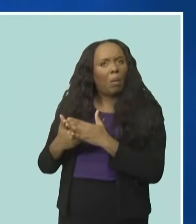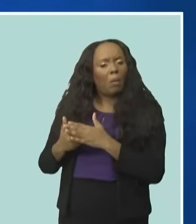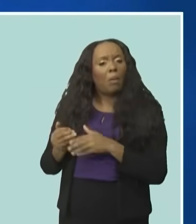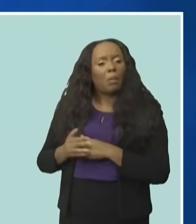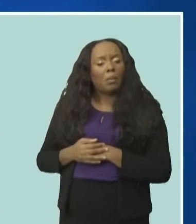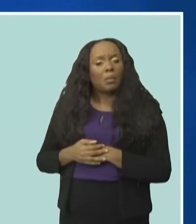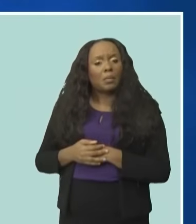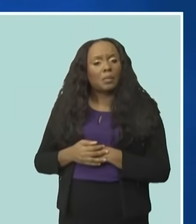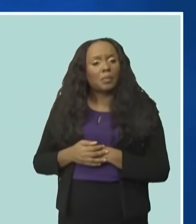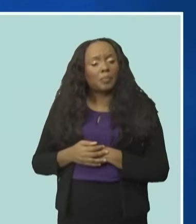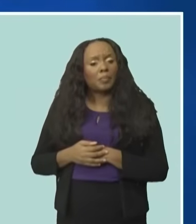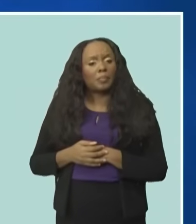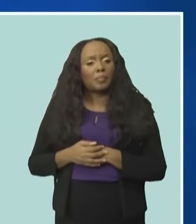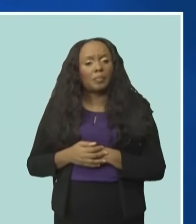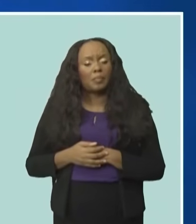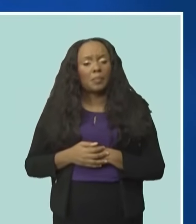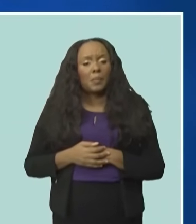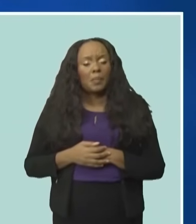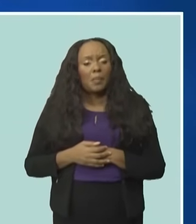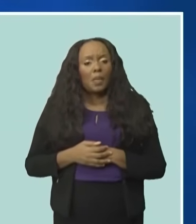and to the way in which we are